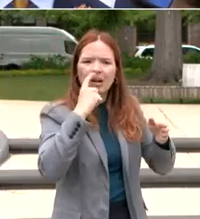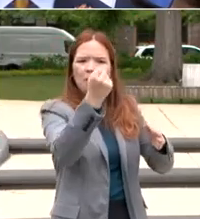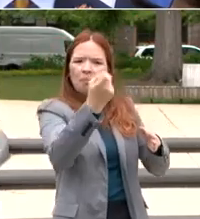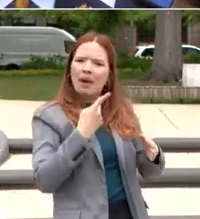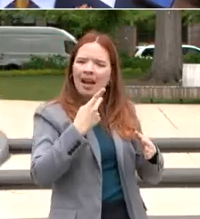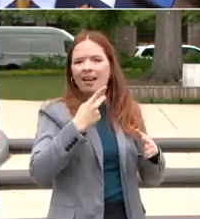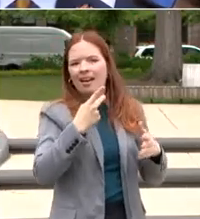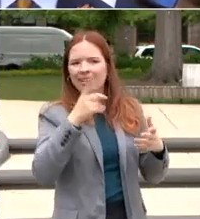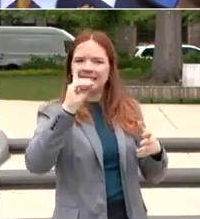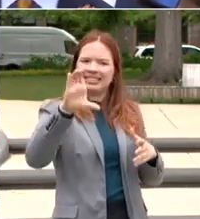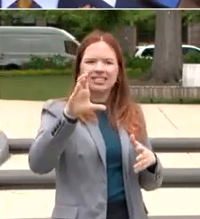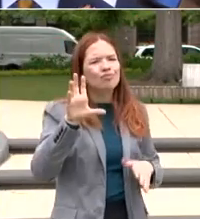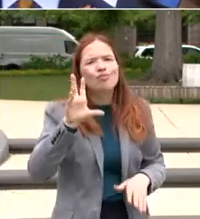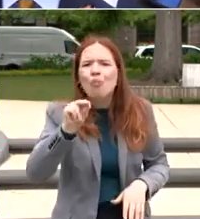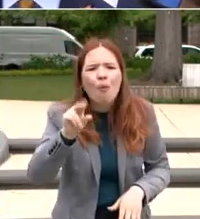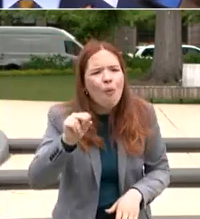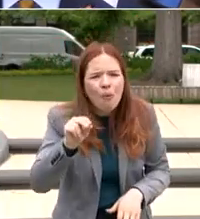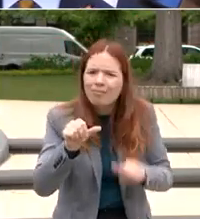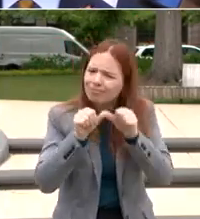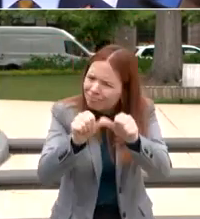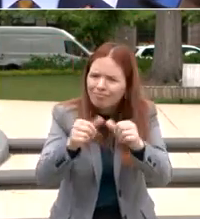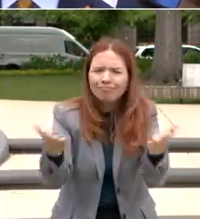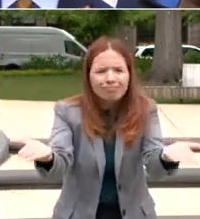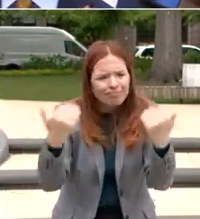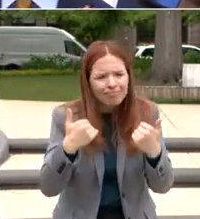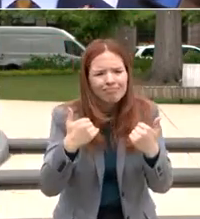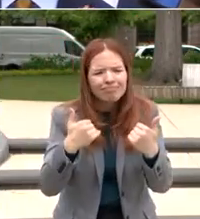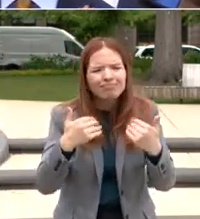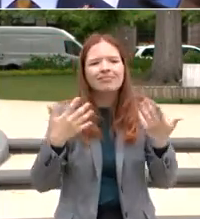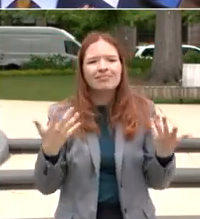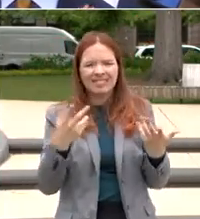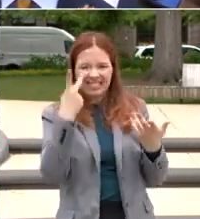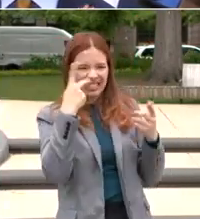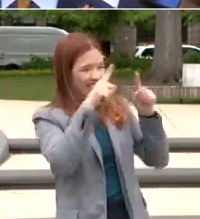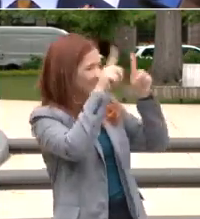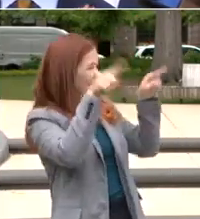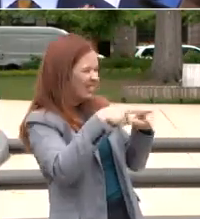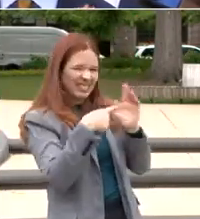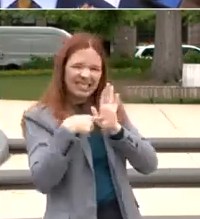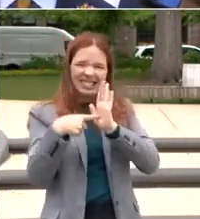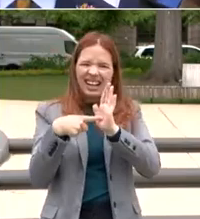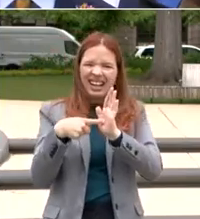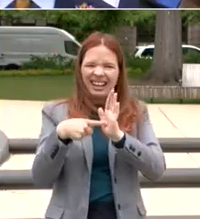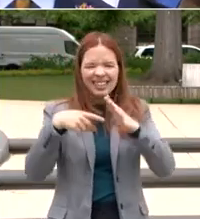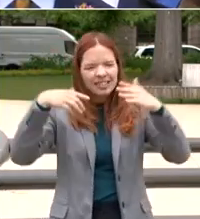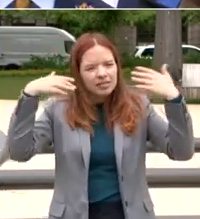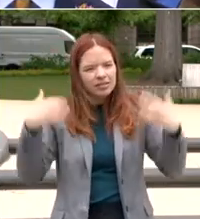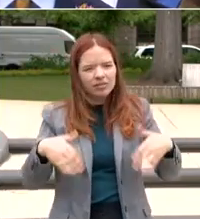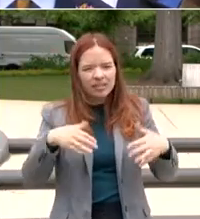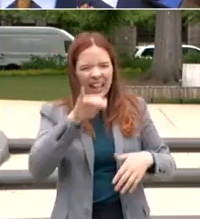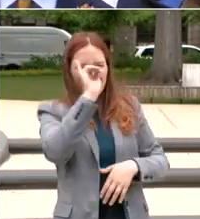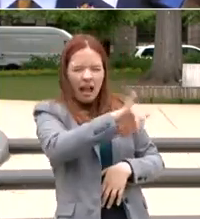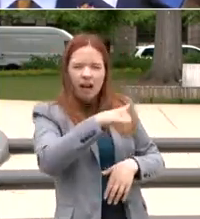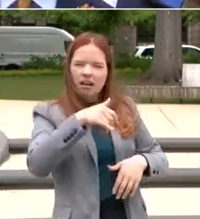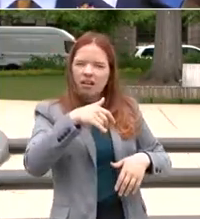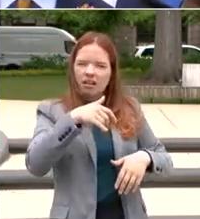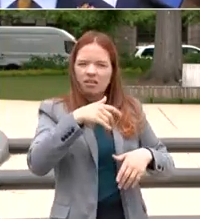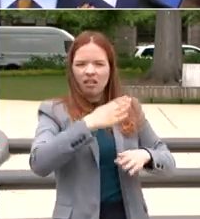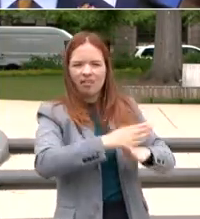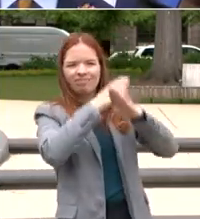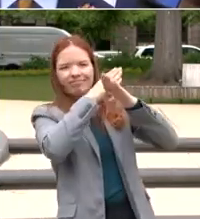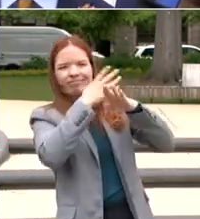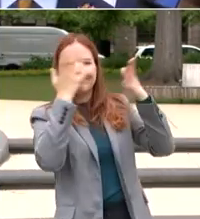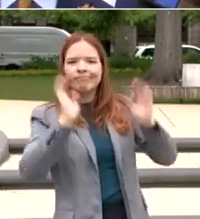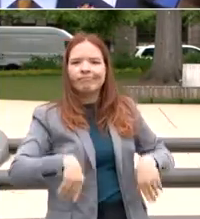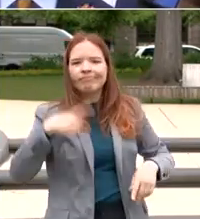affirm today as we're here together as a group. We should not allow anything to stand in the way of our city coming back fully. And what this will